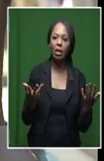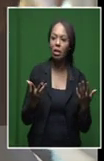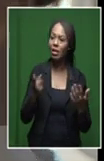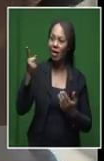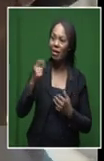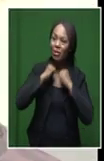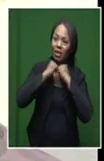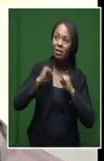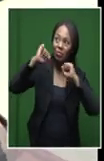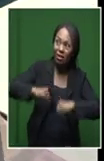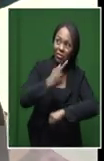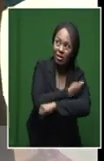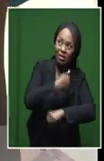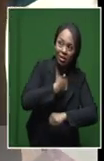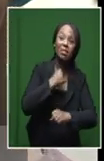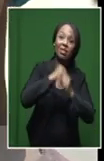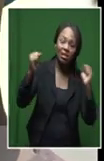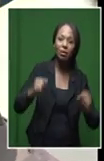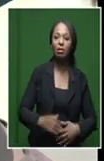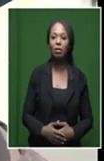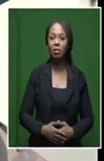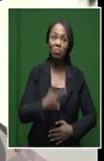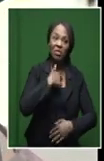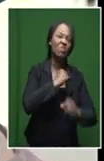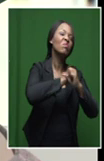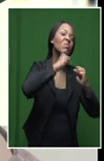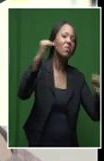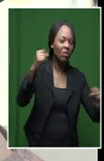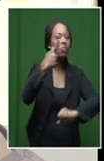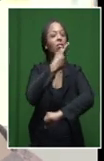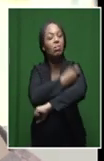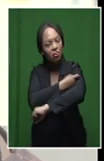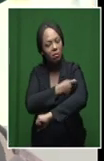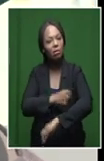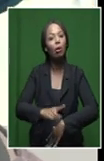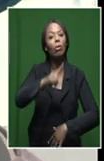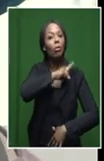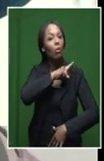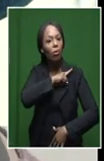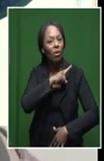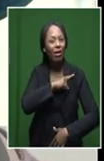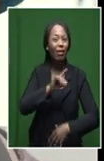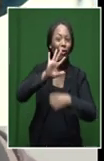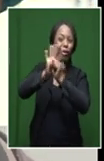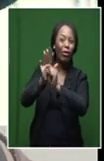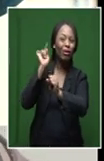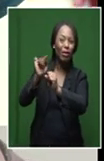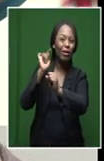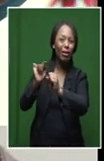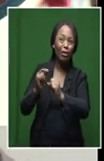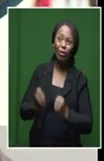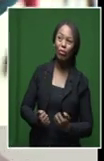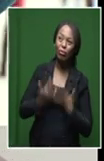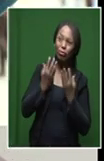vaccine. Mina ngeke ngiye ku vaccine ngoba angiboni ukuthi COVID iyasiphatha